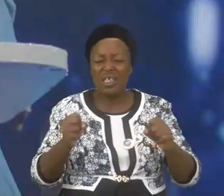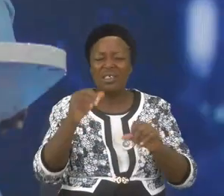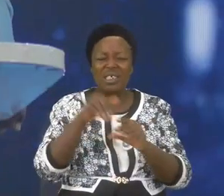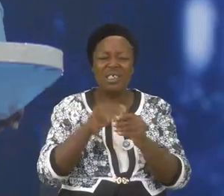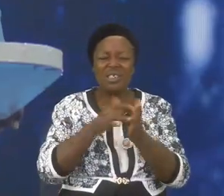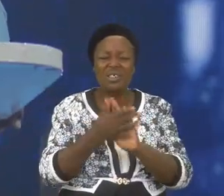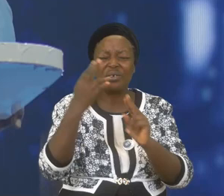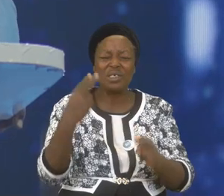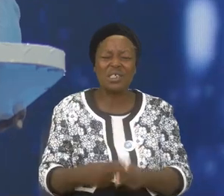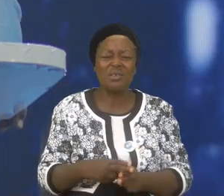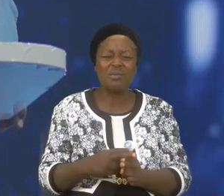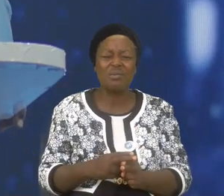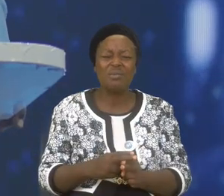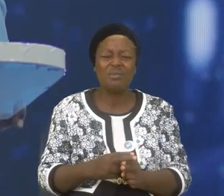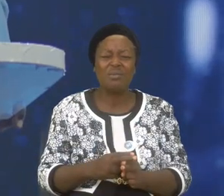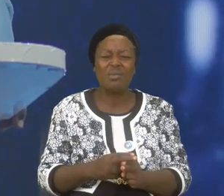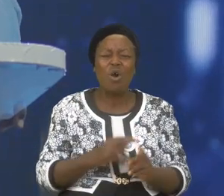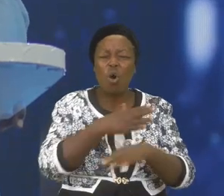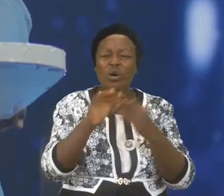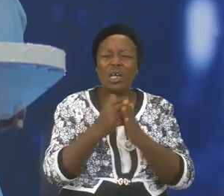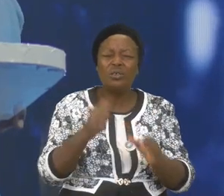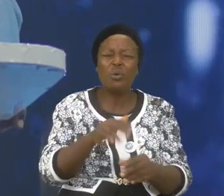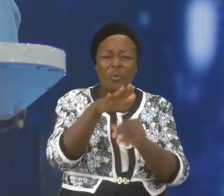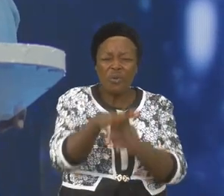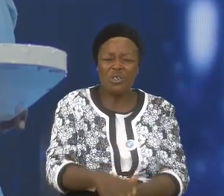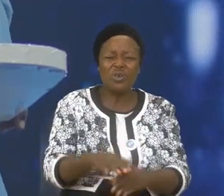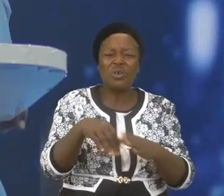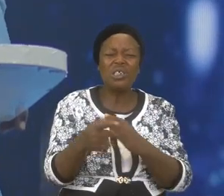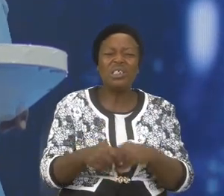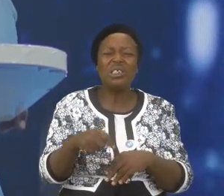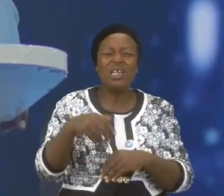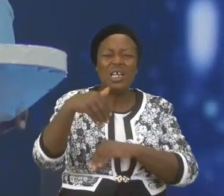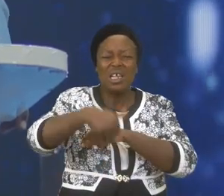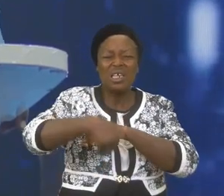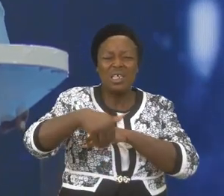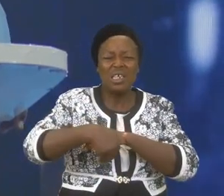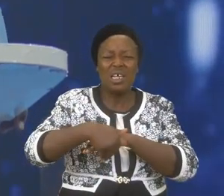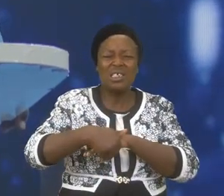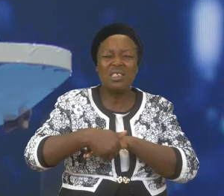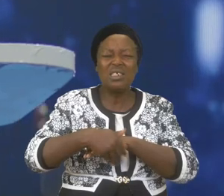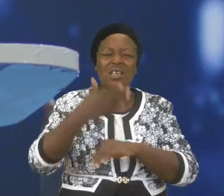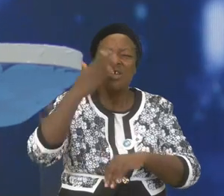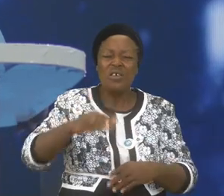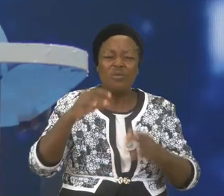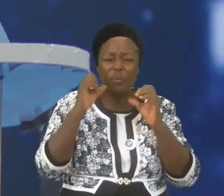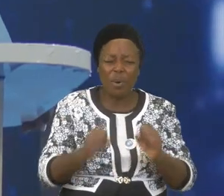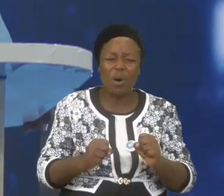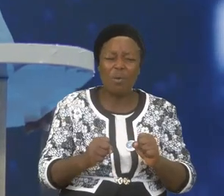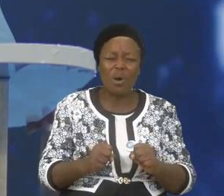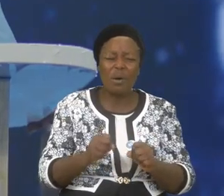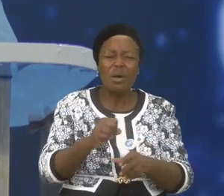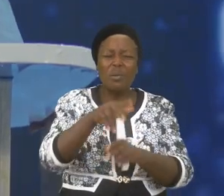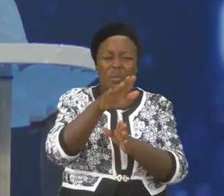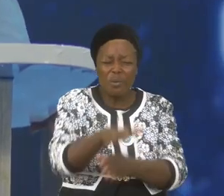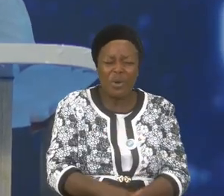night, evil powers pressing you down, tormenting your life, double crossing your way, I command that